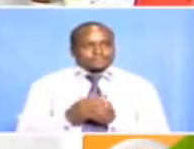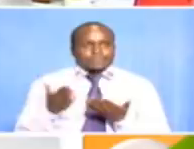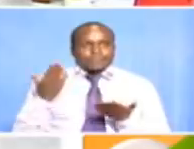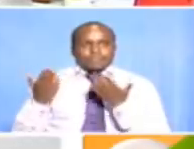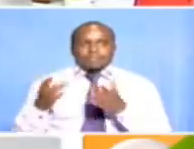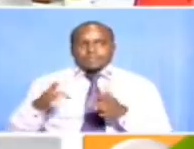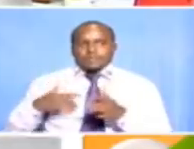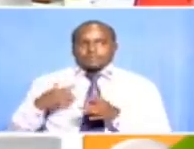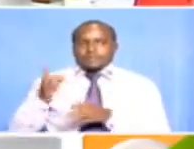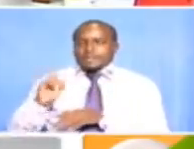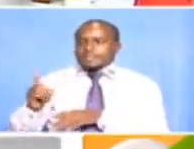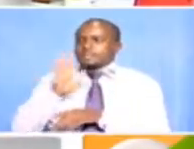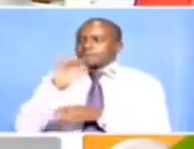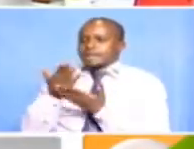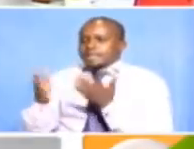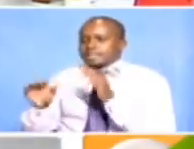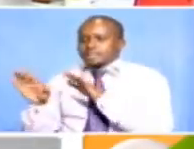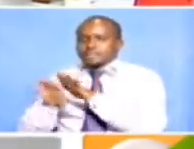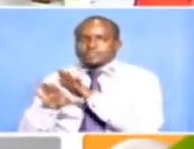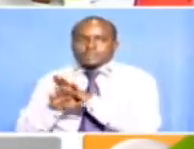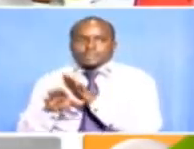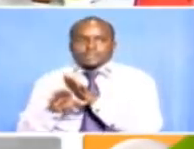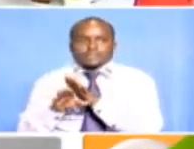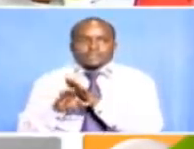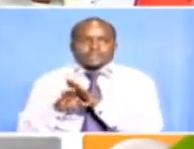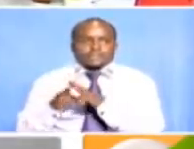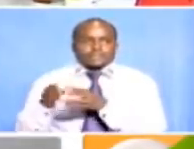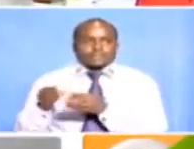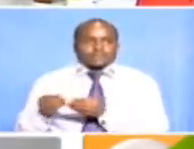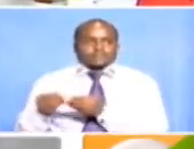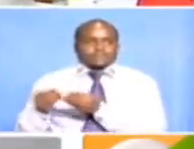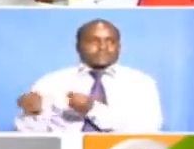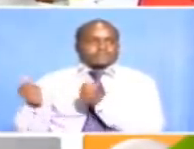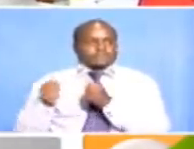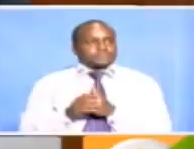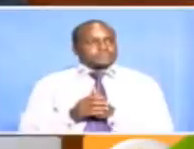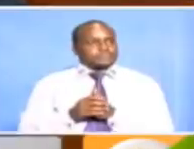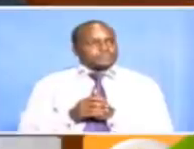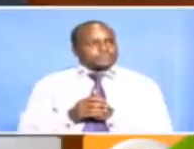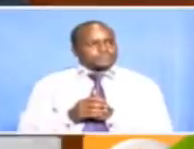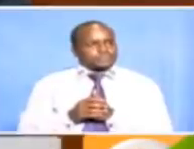any deputy who will come. They might upstage you, might feel threatened.